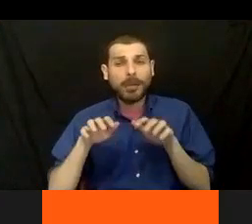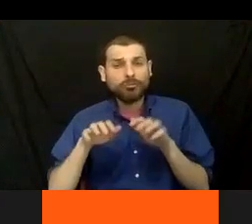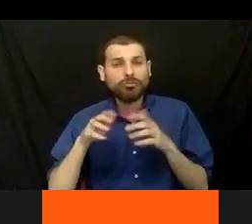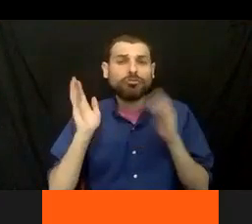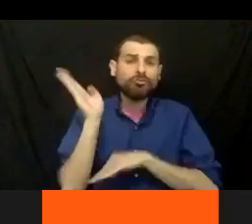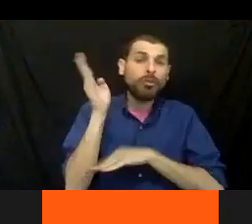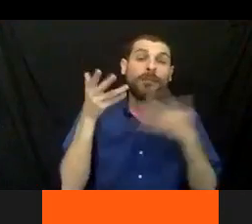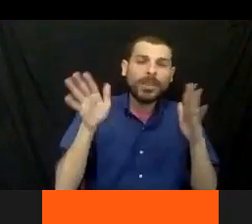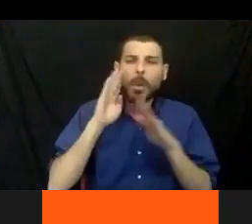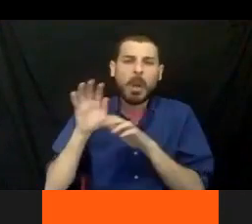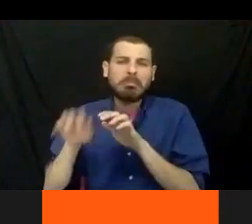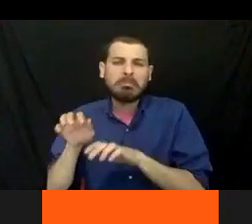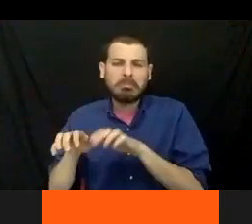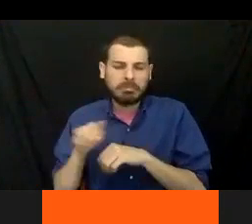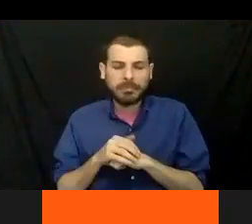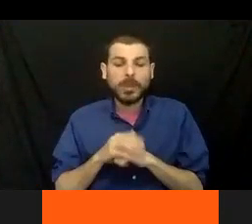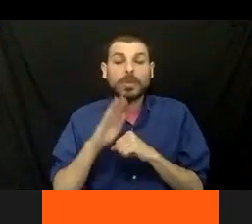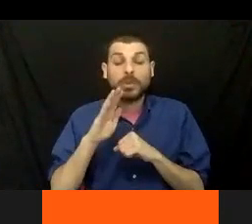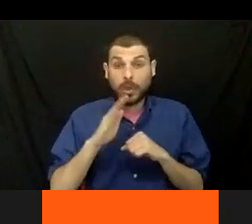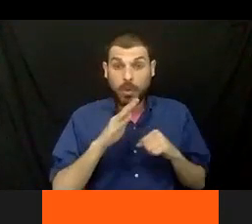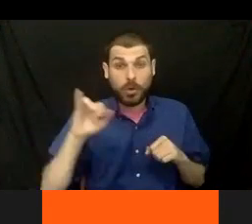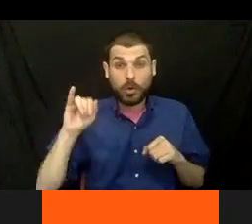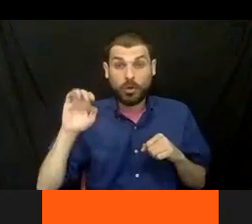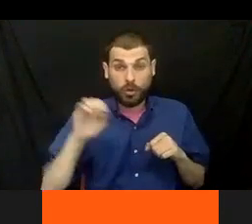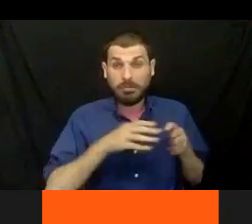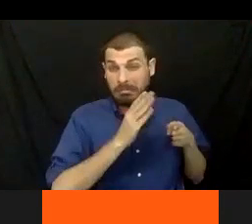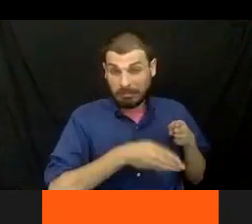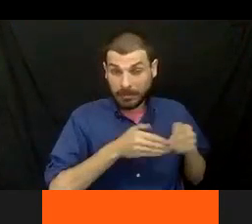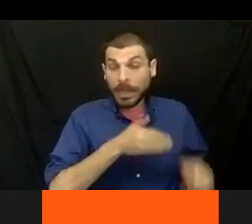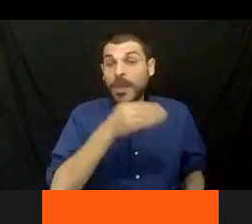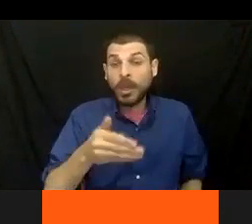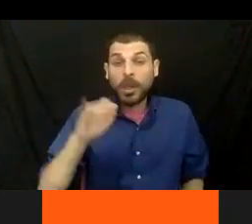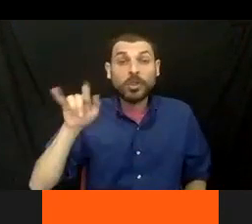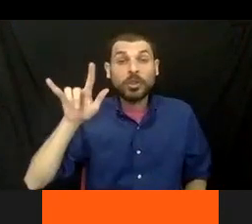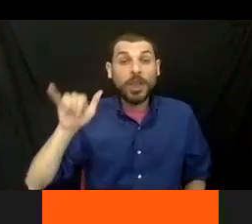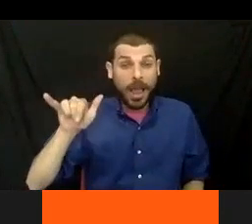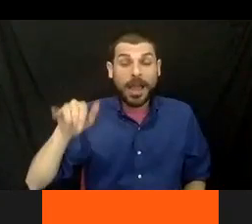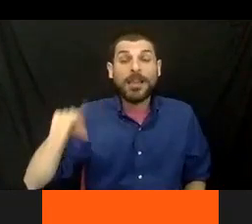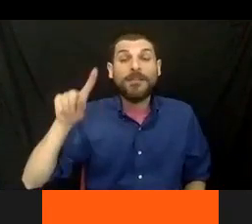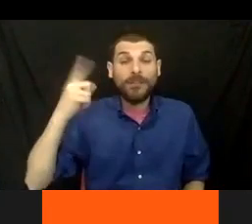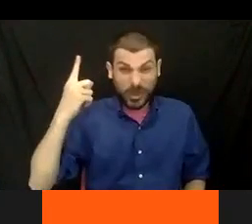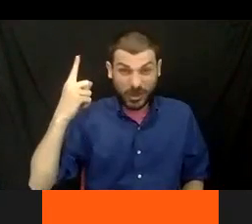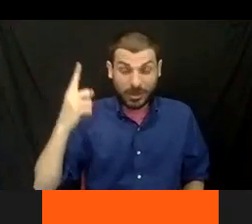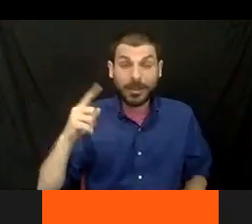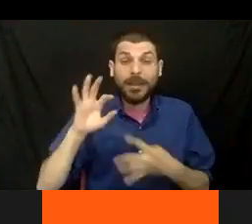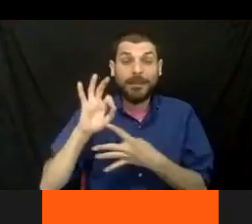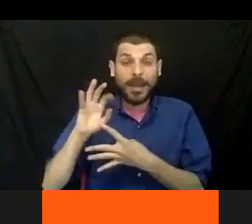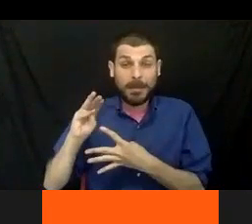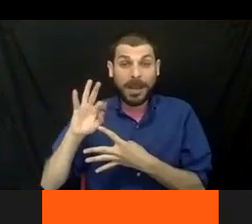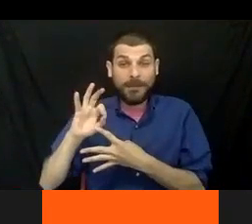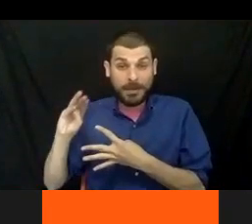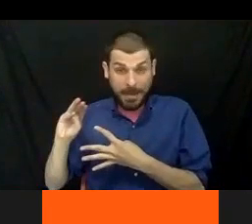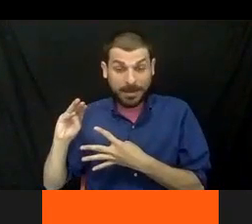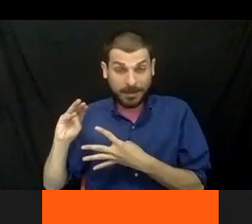so starting on July 1st of 2020, borrowers of Fannie Mae and Freddie Mac loans who regain